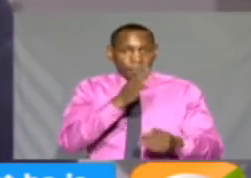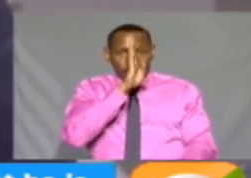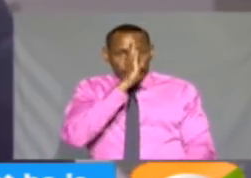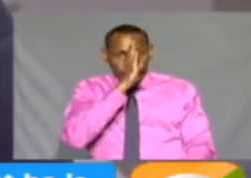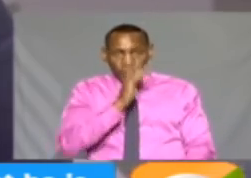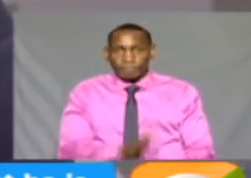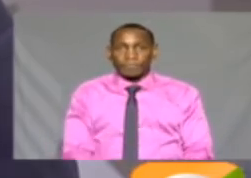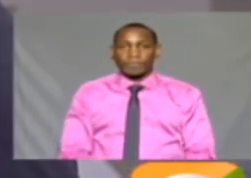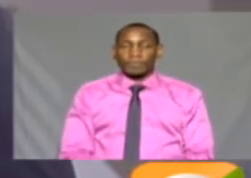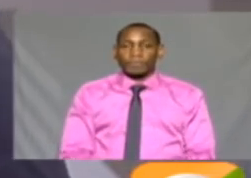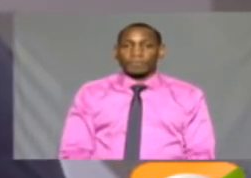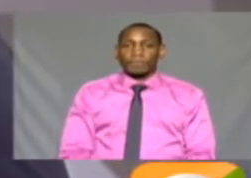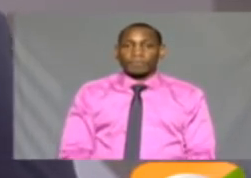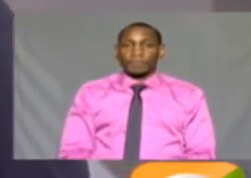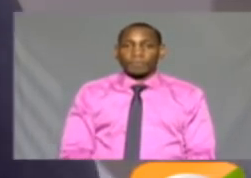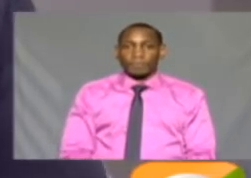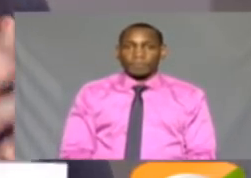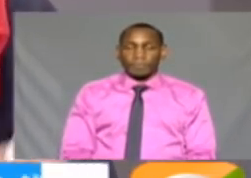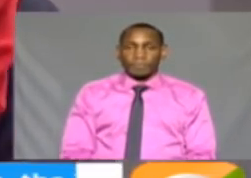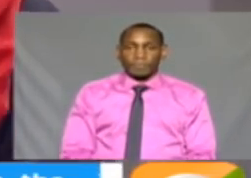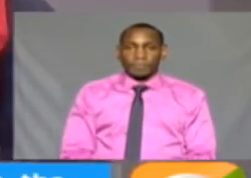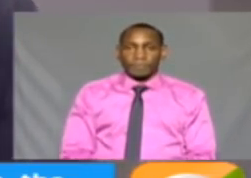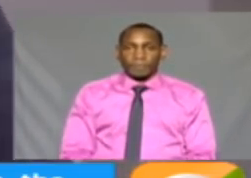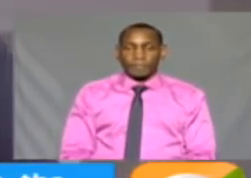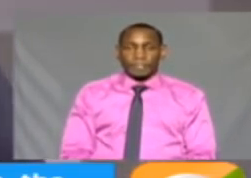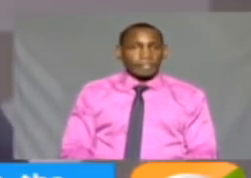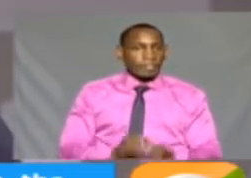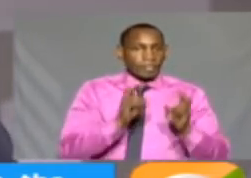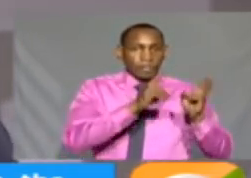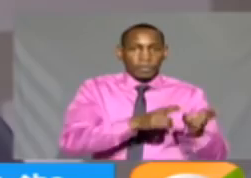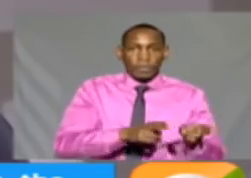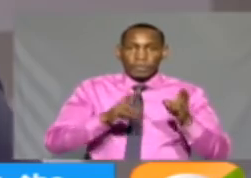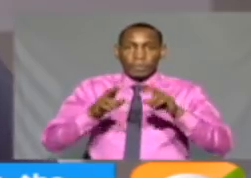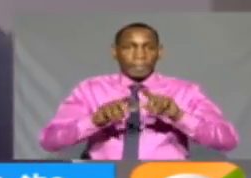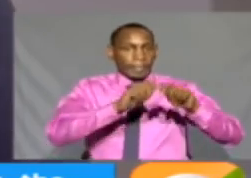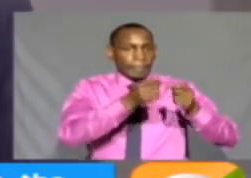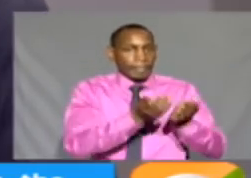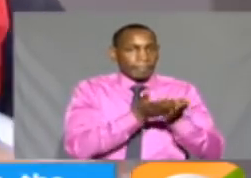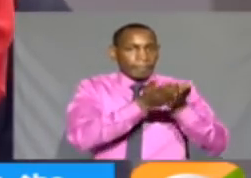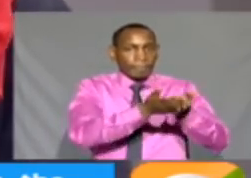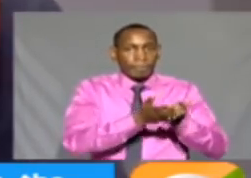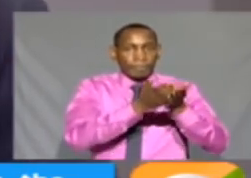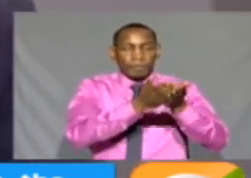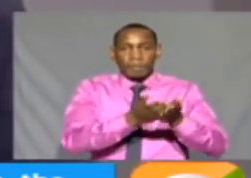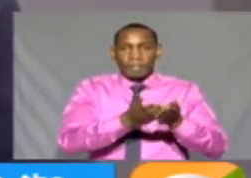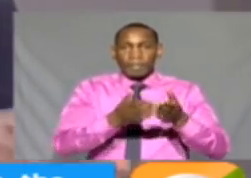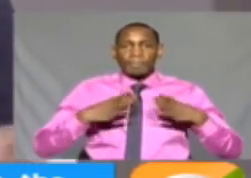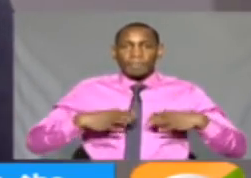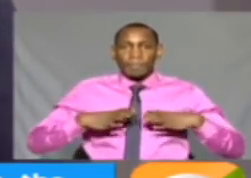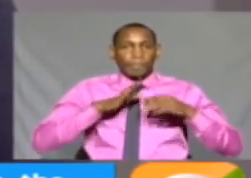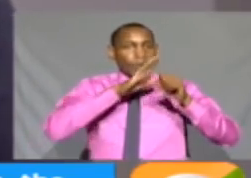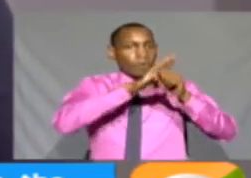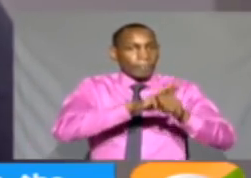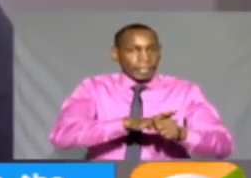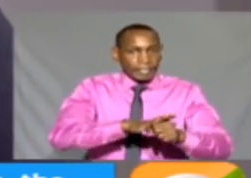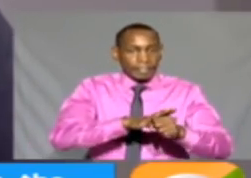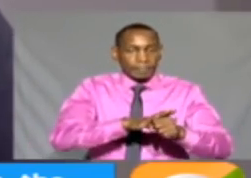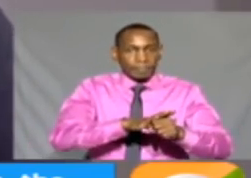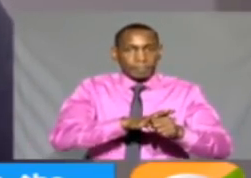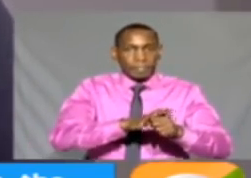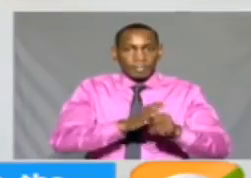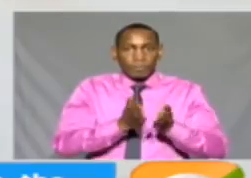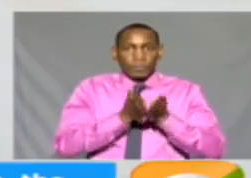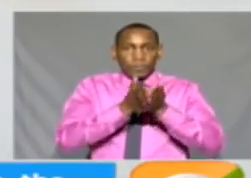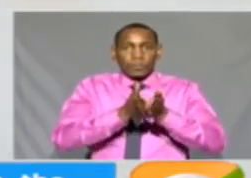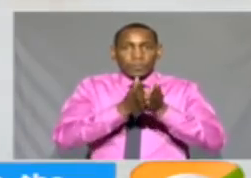how this regular kuharibika kwa ferry, a lot of people are inconvenienced. At the number of times that in a Smamia